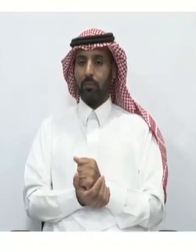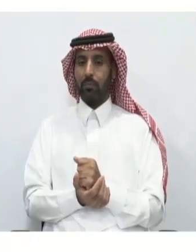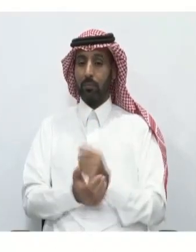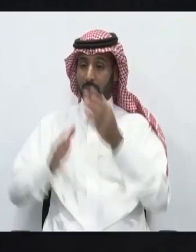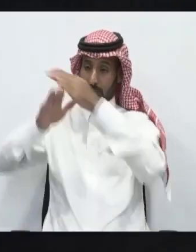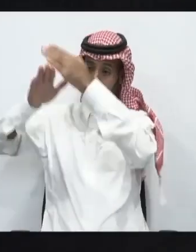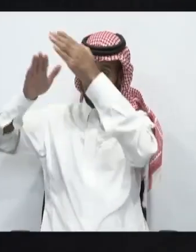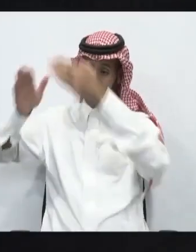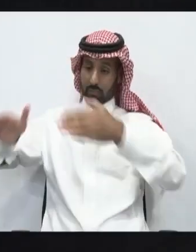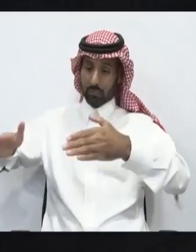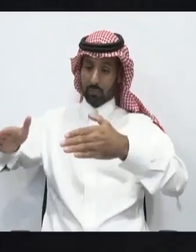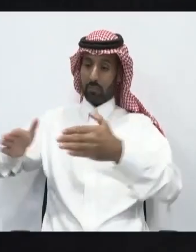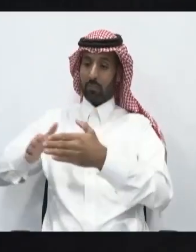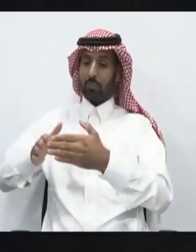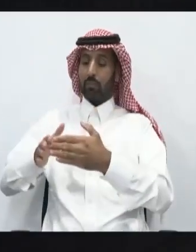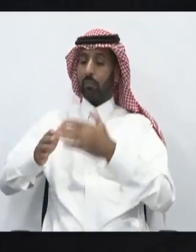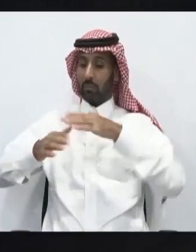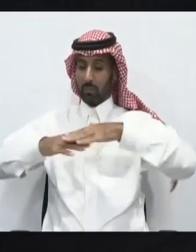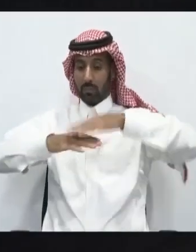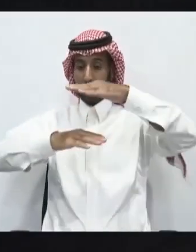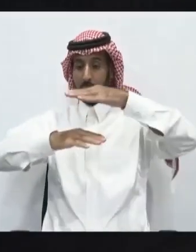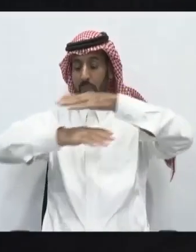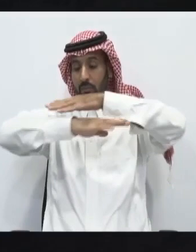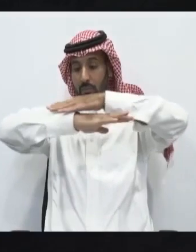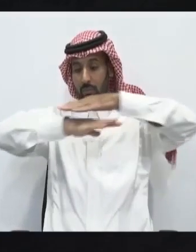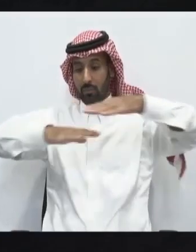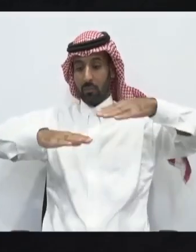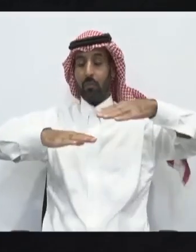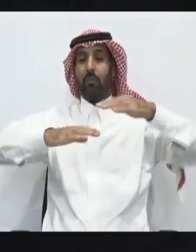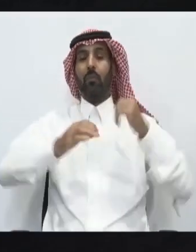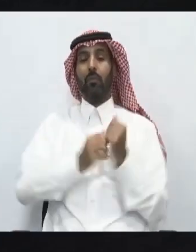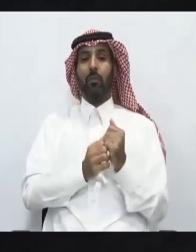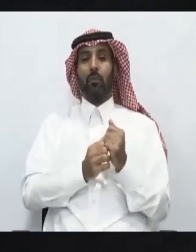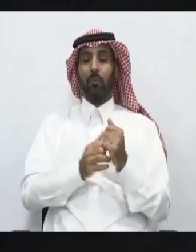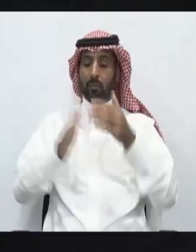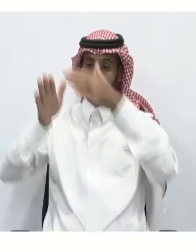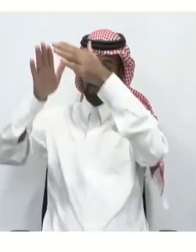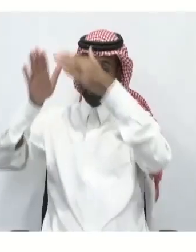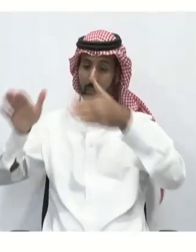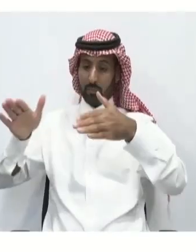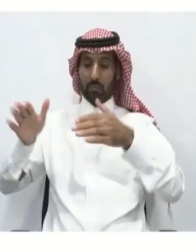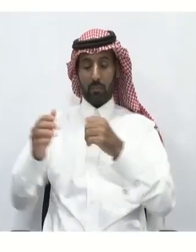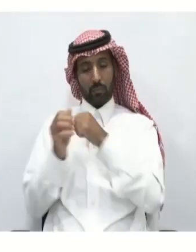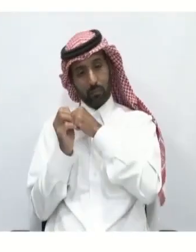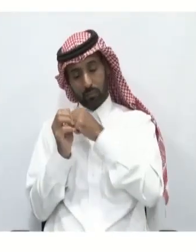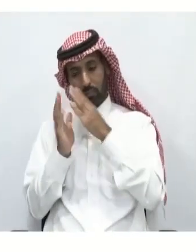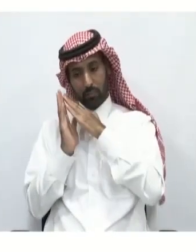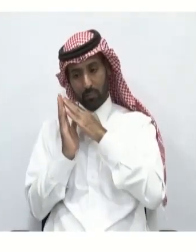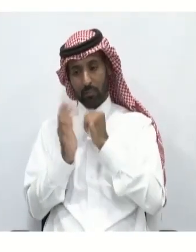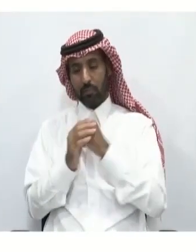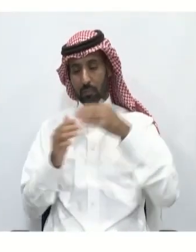tents, what do we mean by eco tents? Yes, a tent that is friendly with